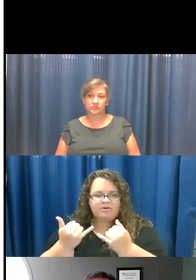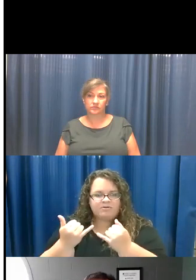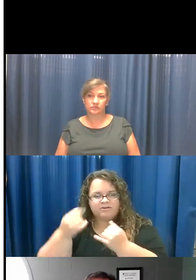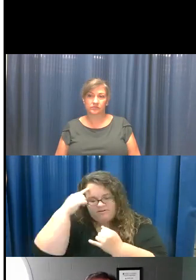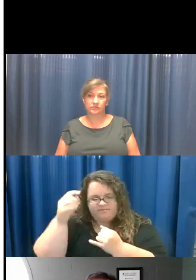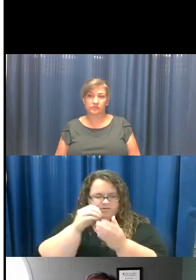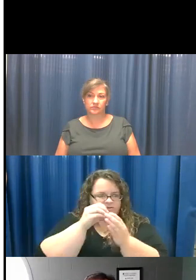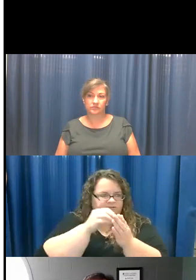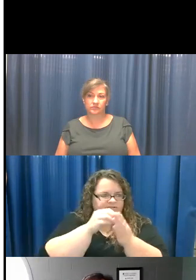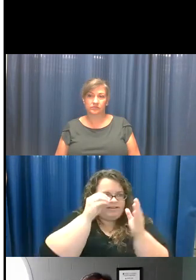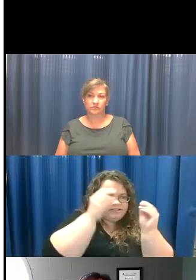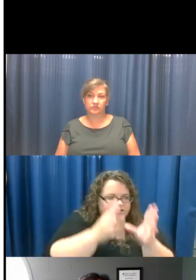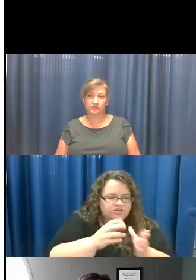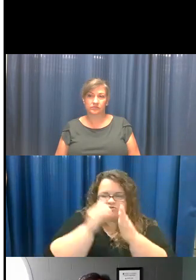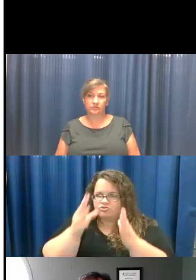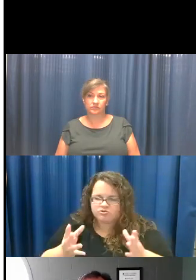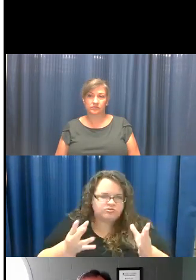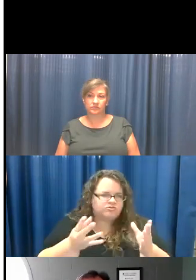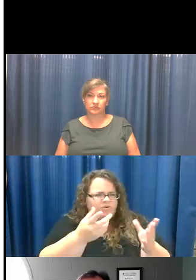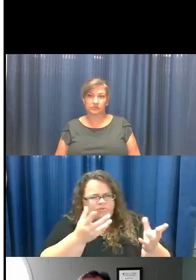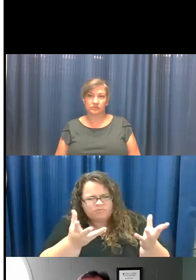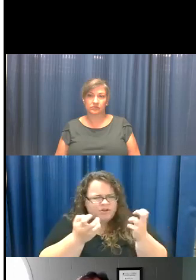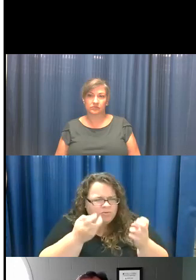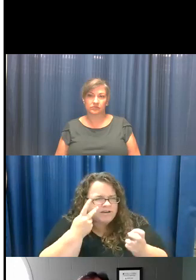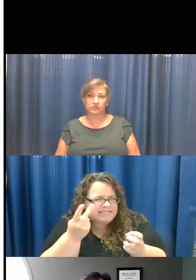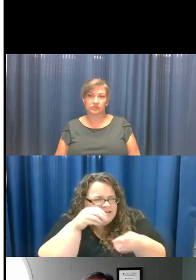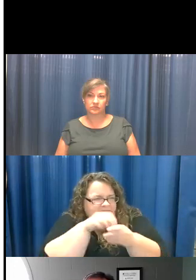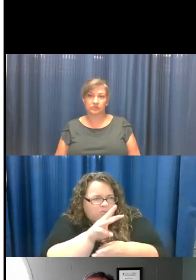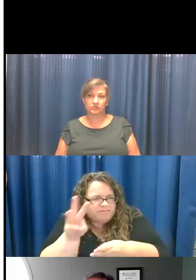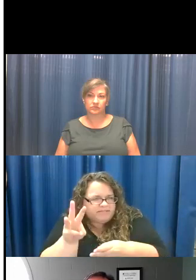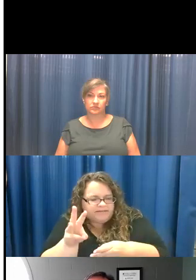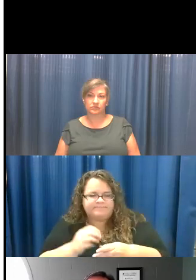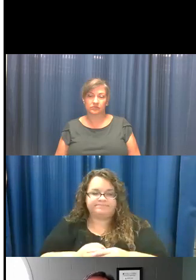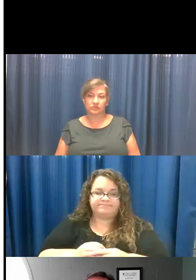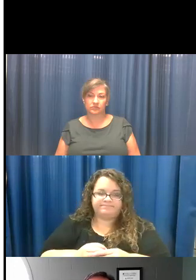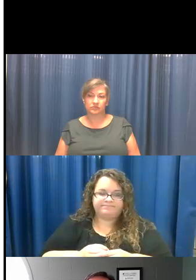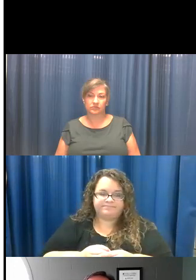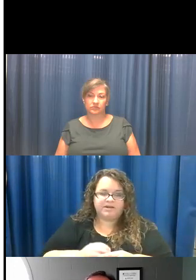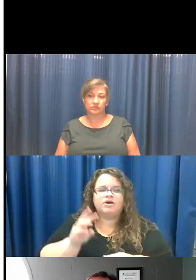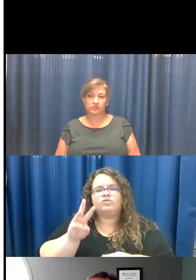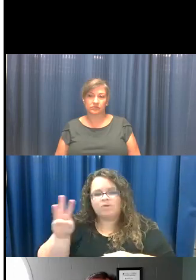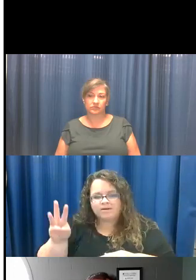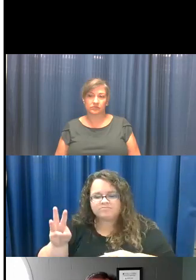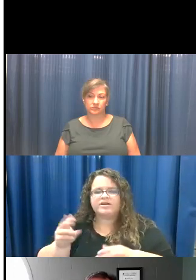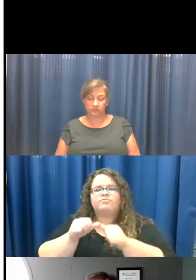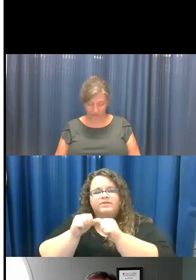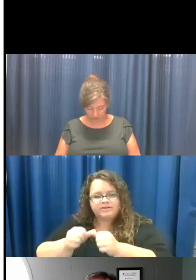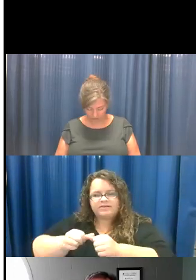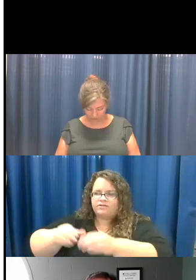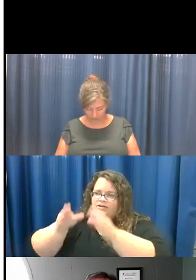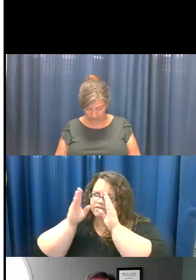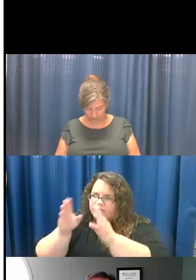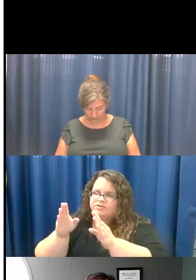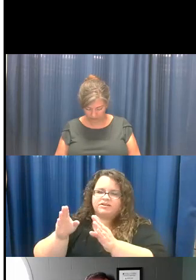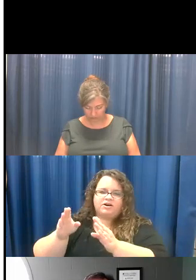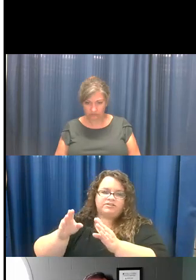is important in the website. The website will continue to have a primary focus on prospective students,